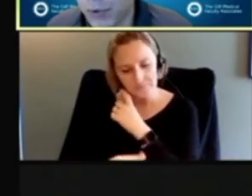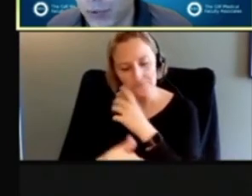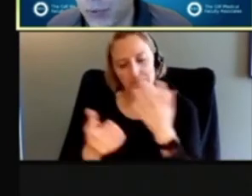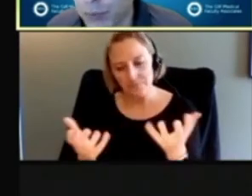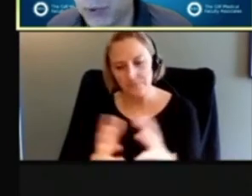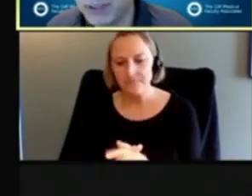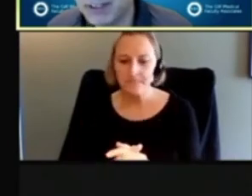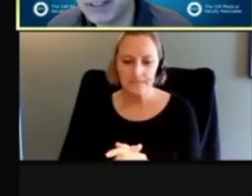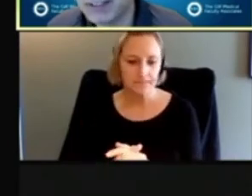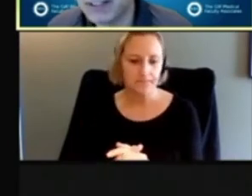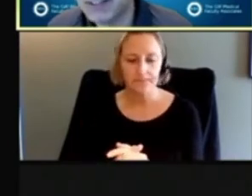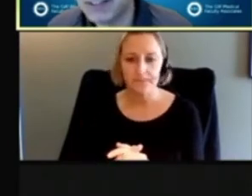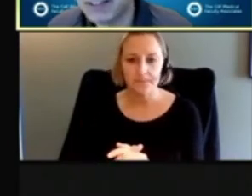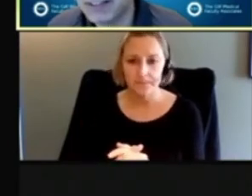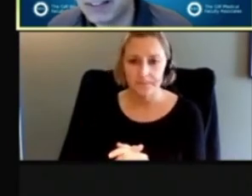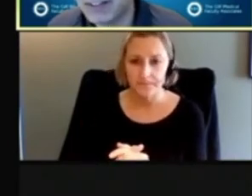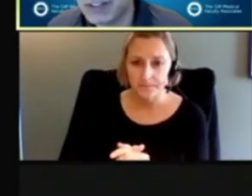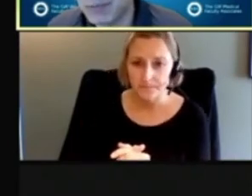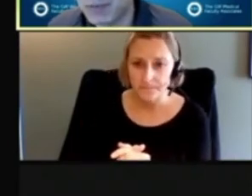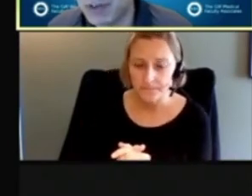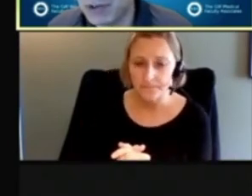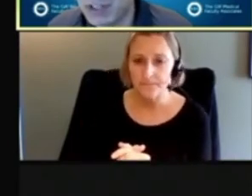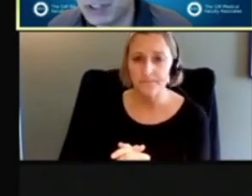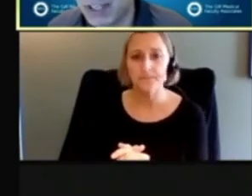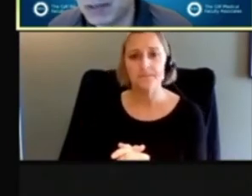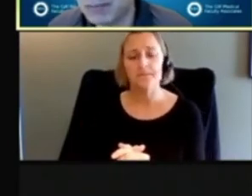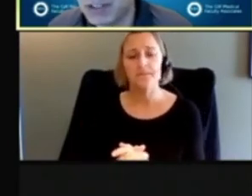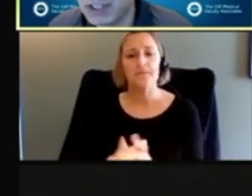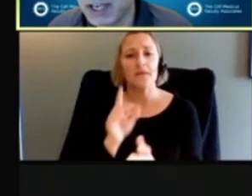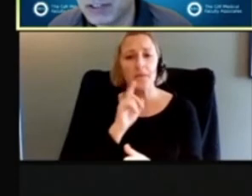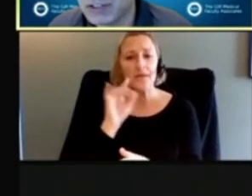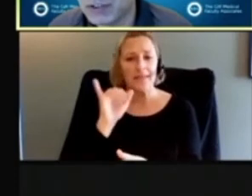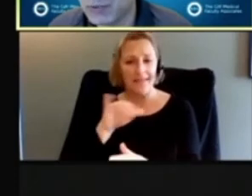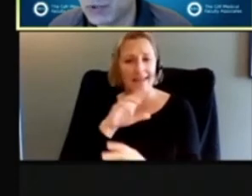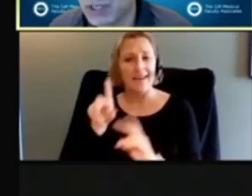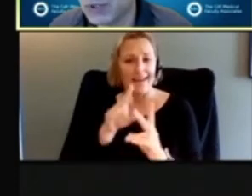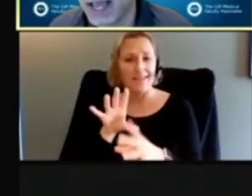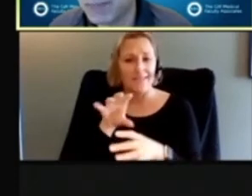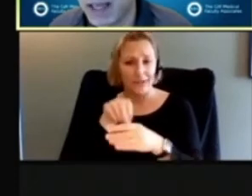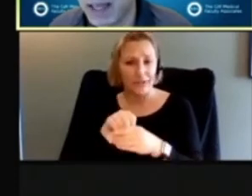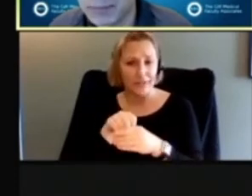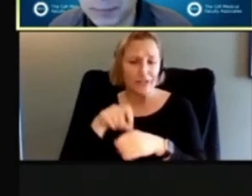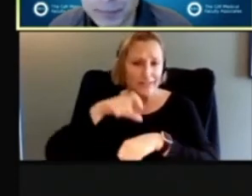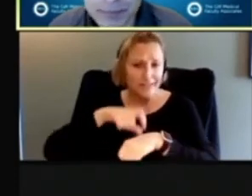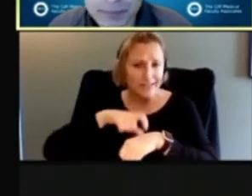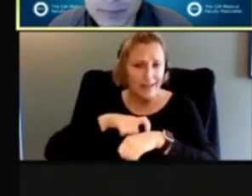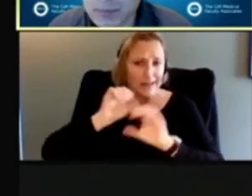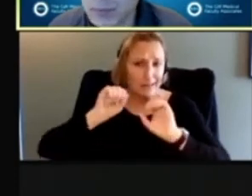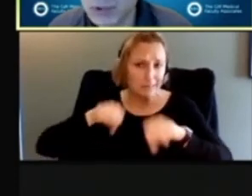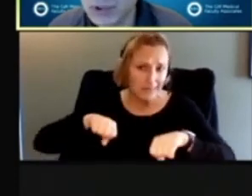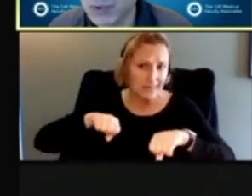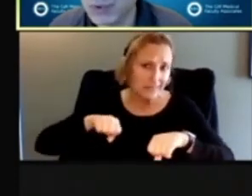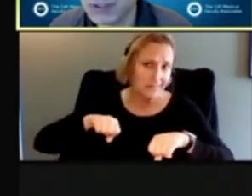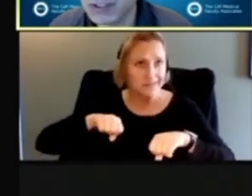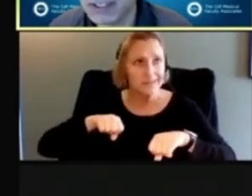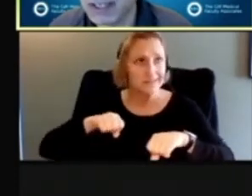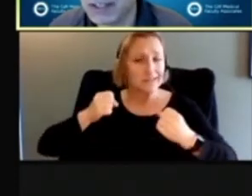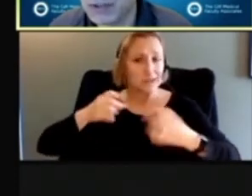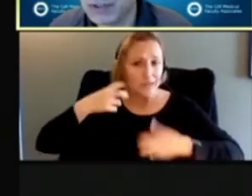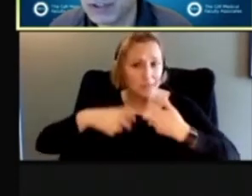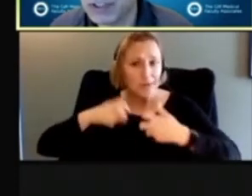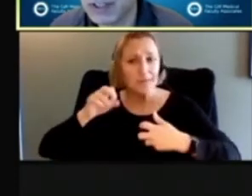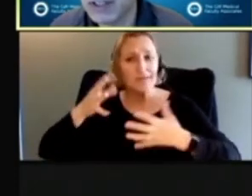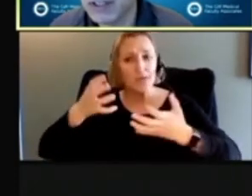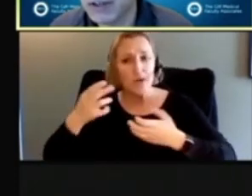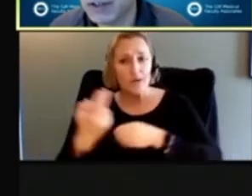time, the throughput in a sense in this type of intervention can be a challenge. And so if you're trying to adapt that, into a clinic setting